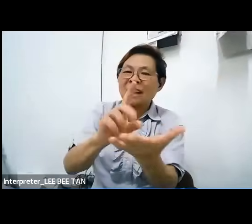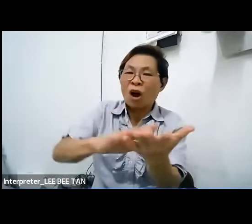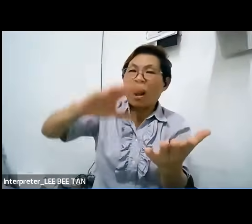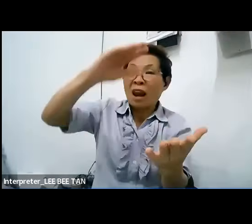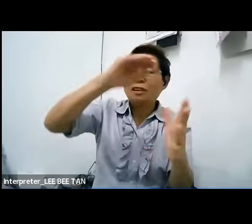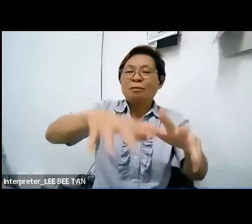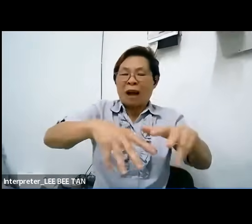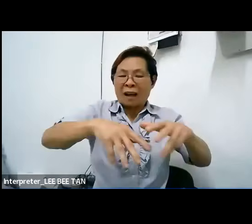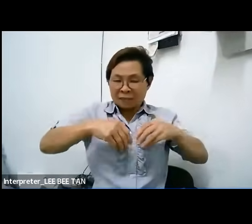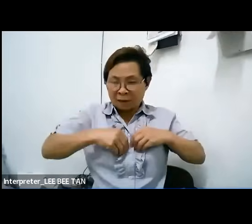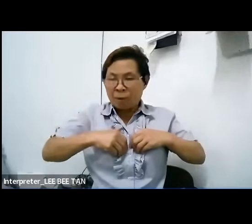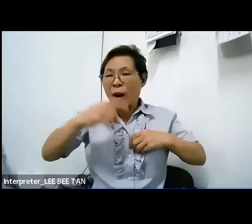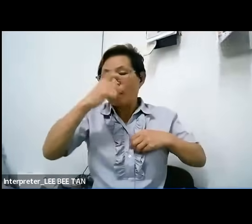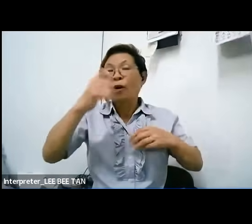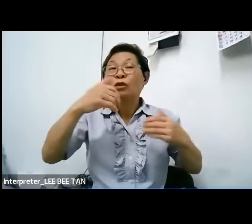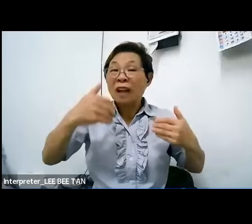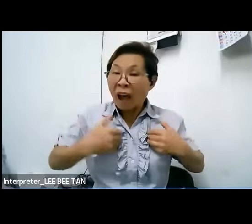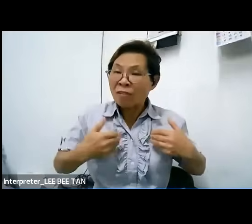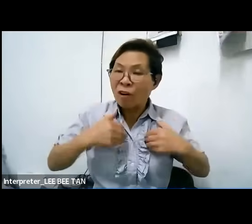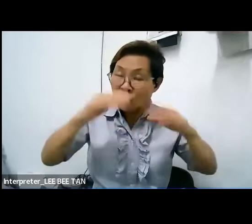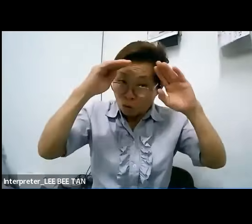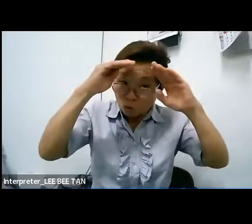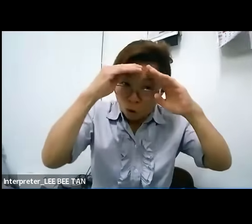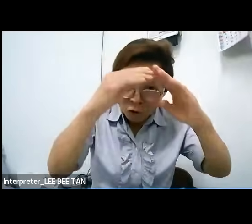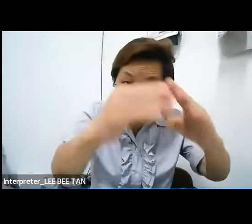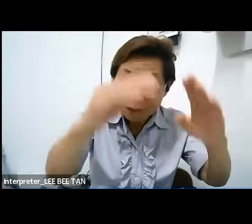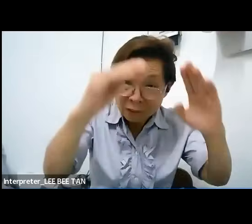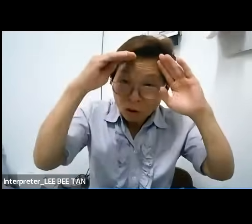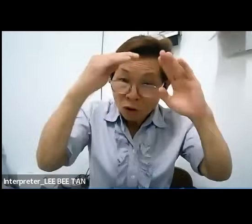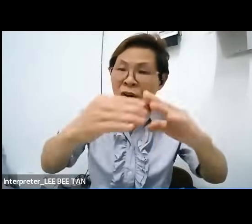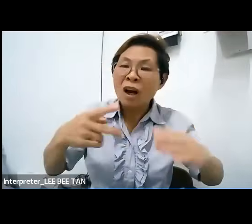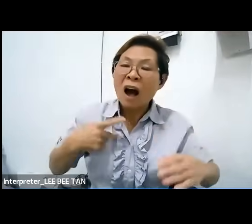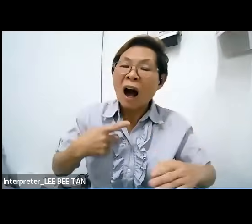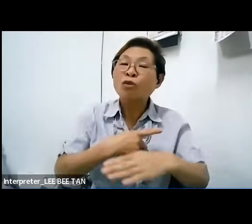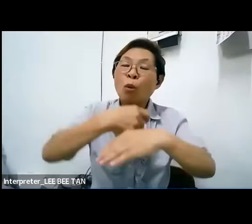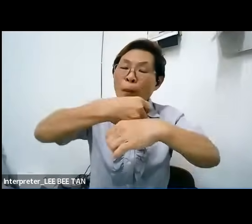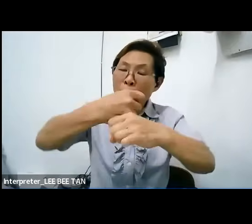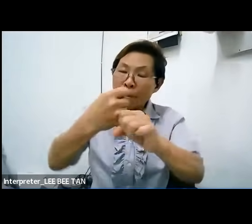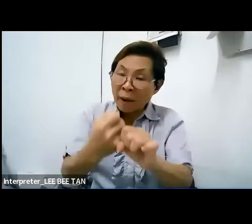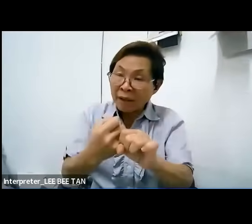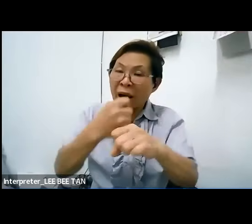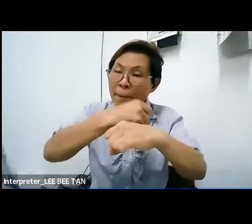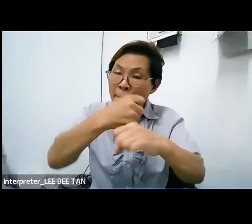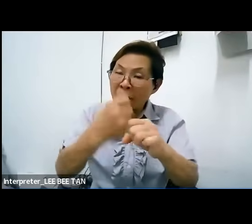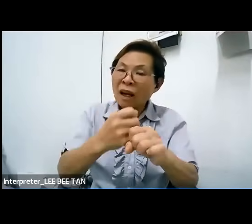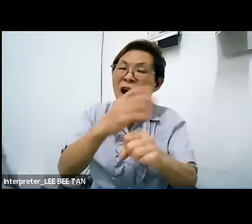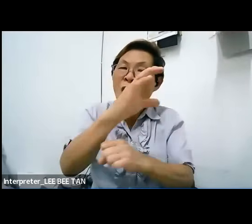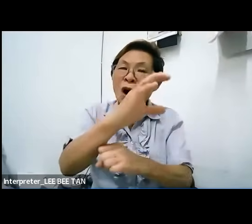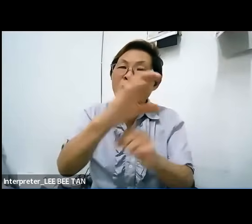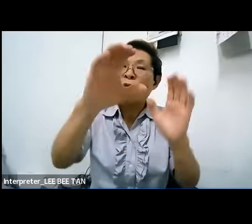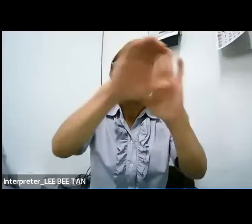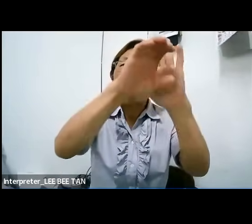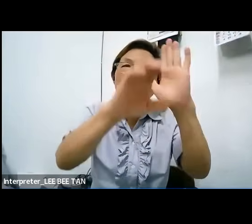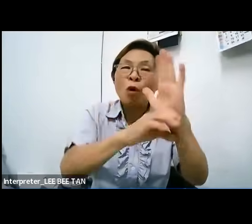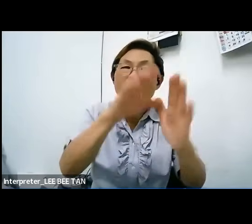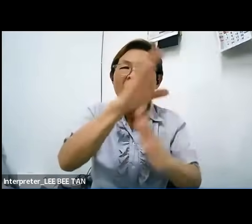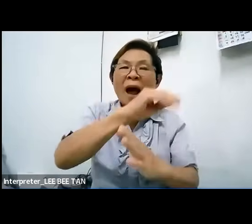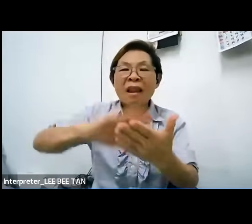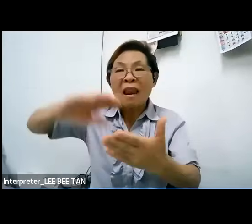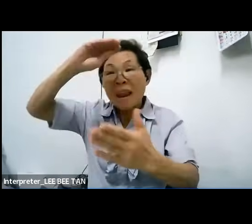because these principles focus on how we could create curriculum and learning